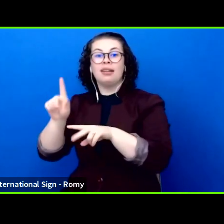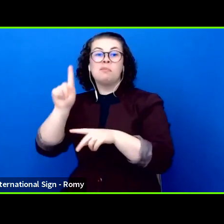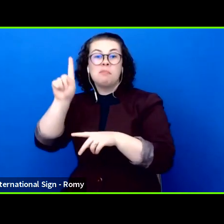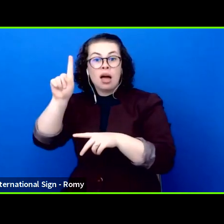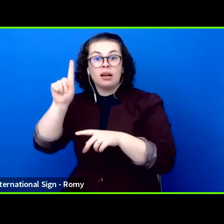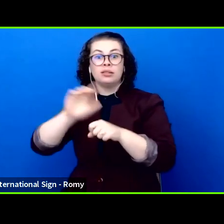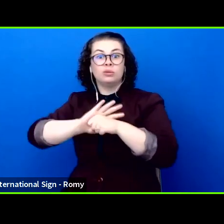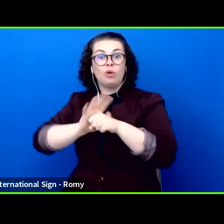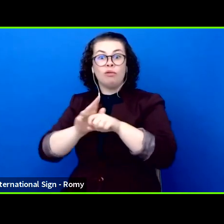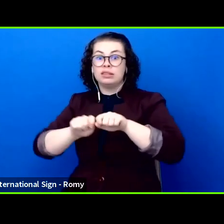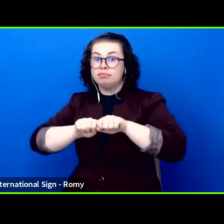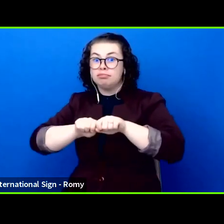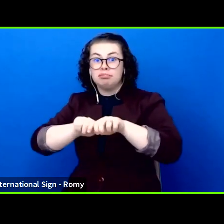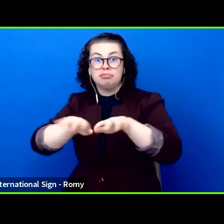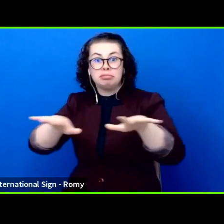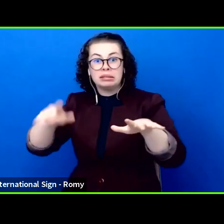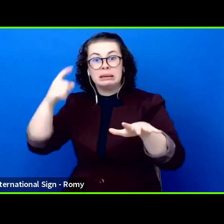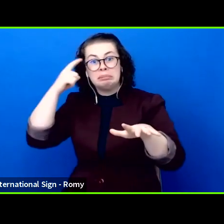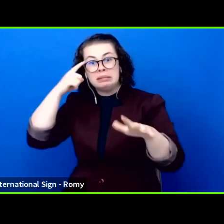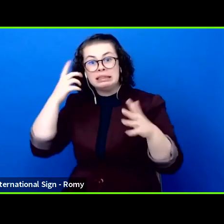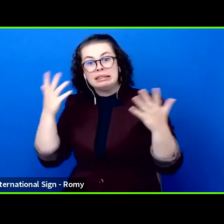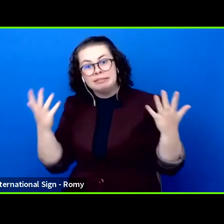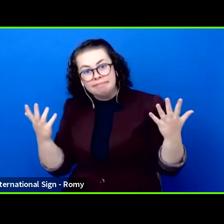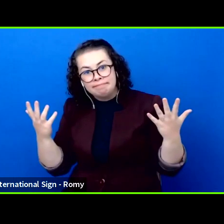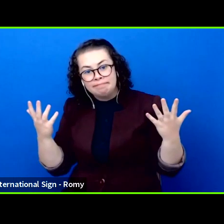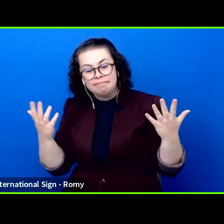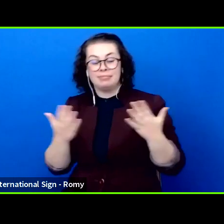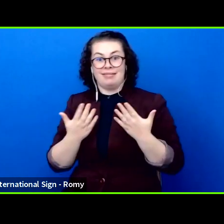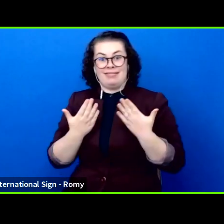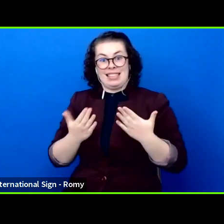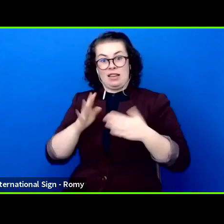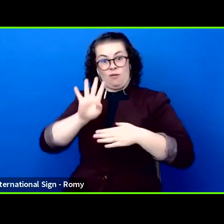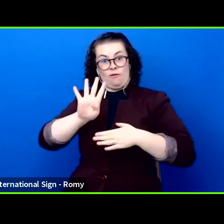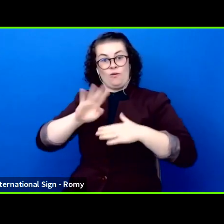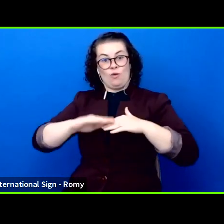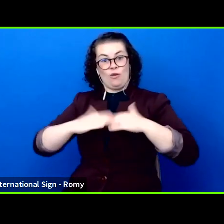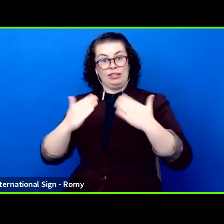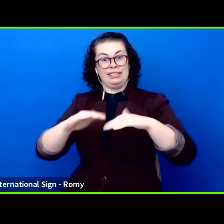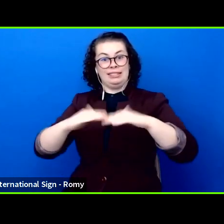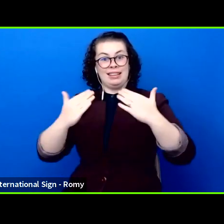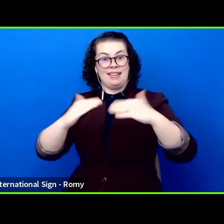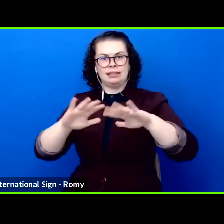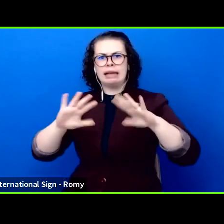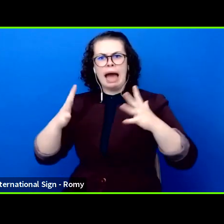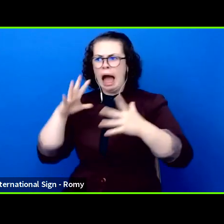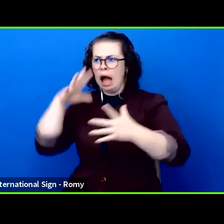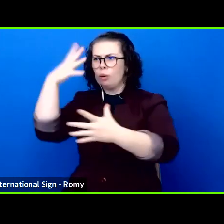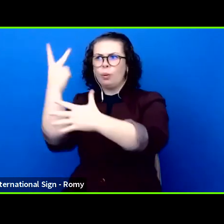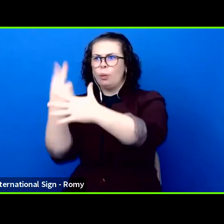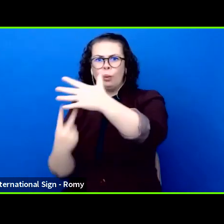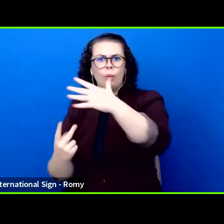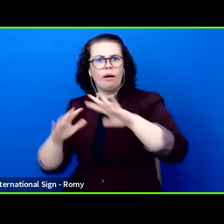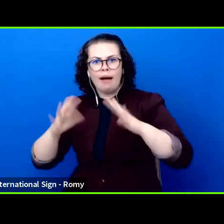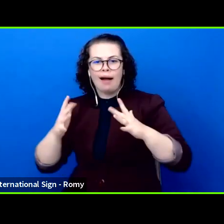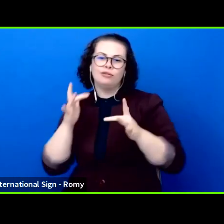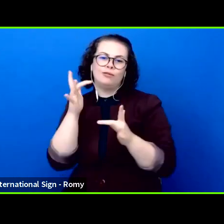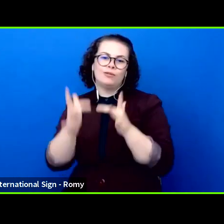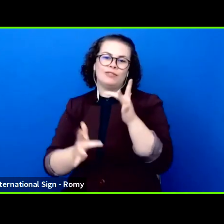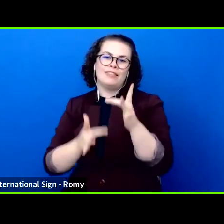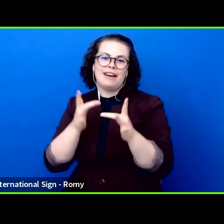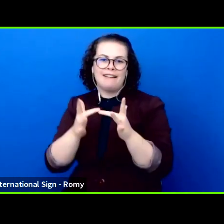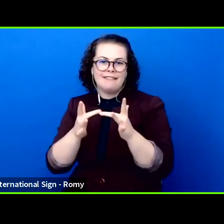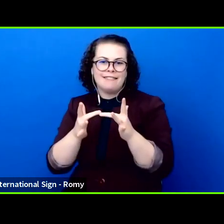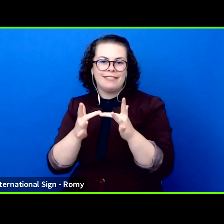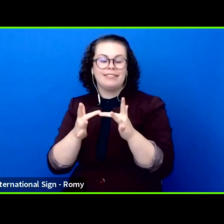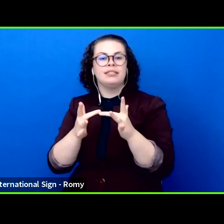for four full days of the noise yourself in virtual worlds to test new perspectives to